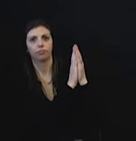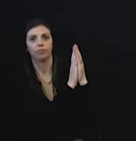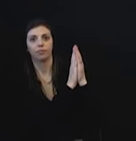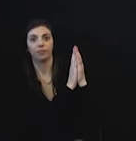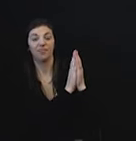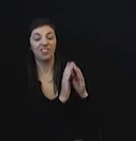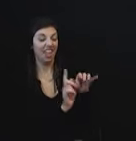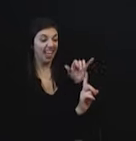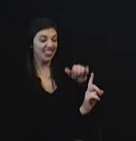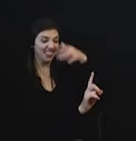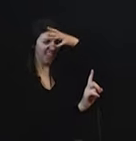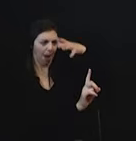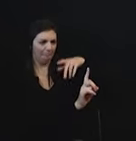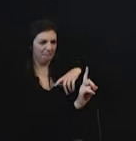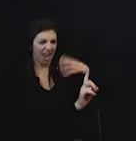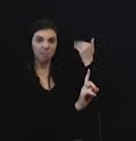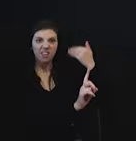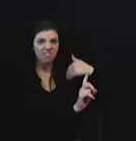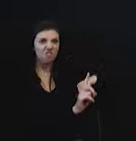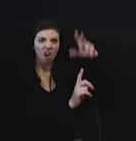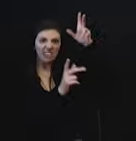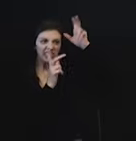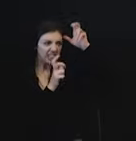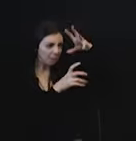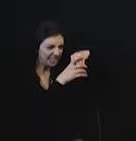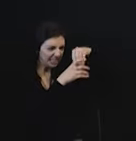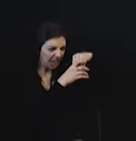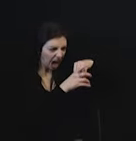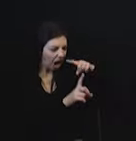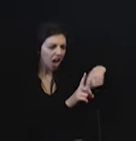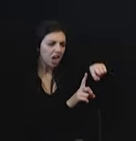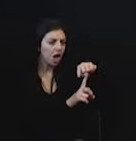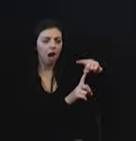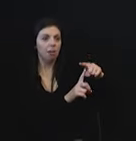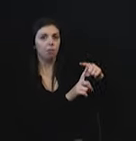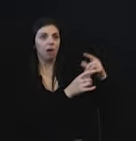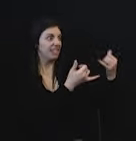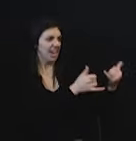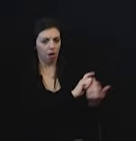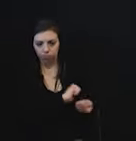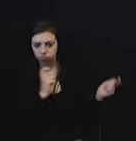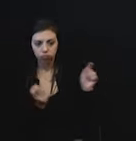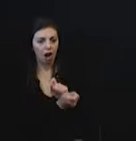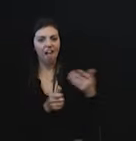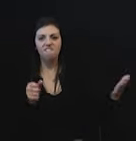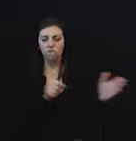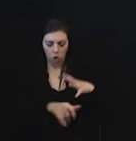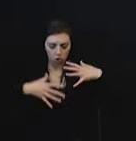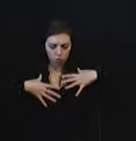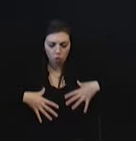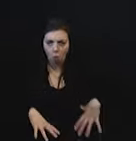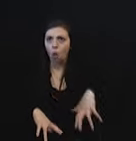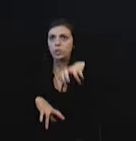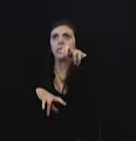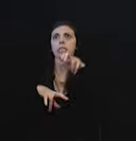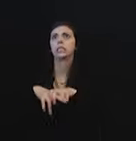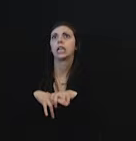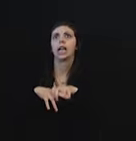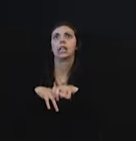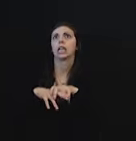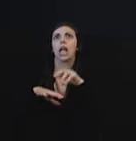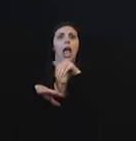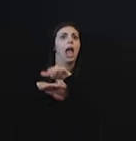was fully clothed in his right mind, sitting at the feet of Jesus and hearing what he has to say. Why did he do that?